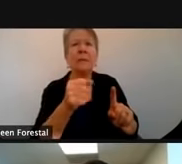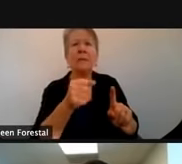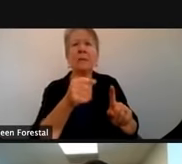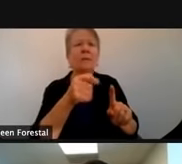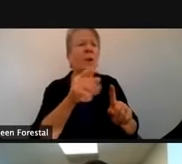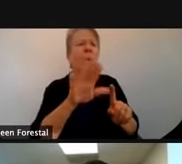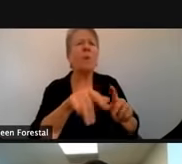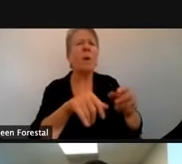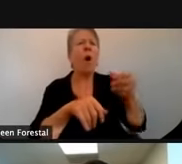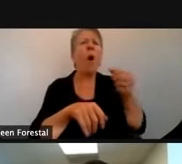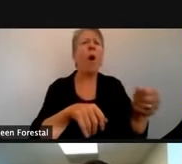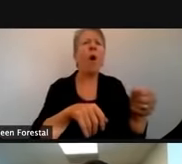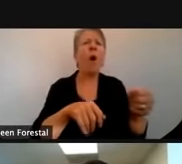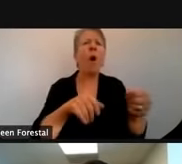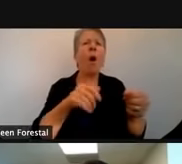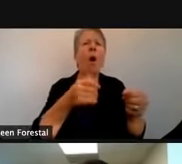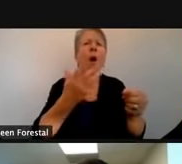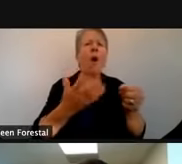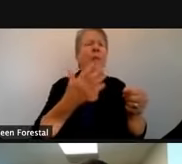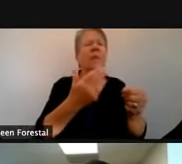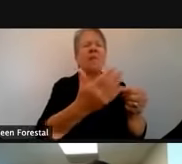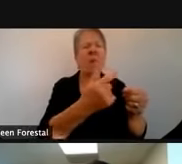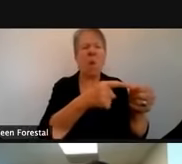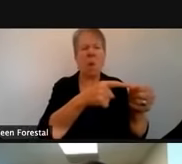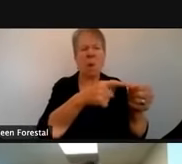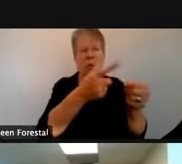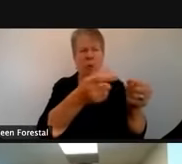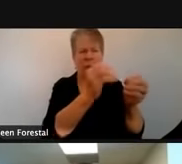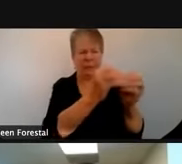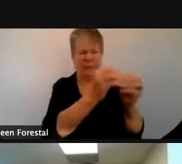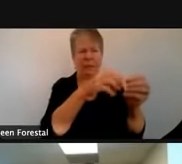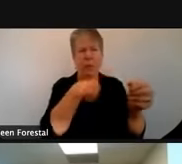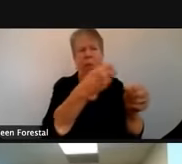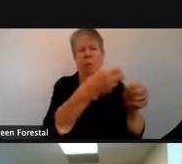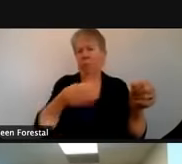Is that all right? Sure. Okay. Pat, can we go to you?